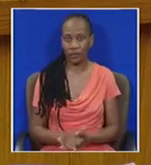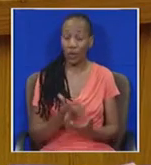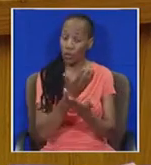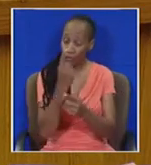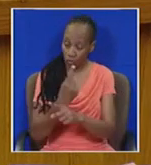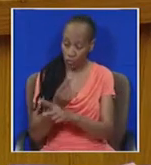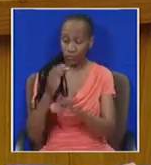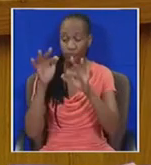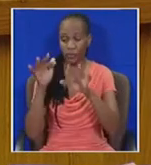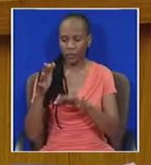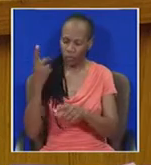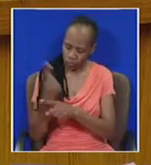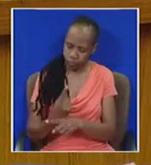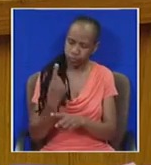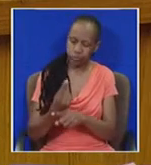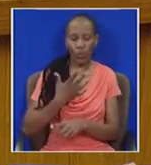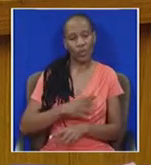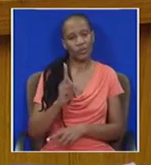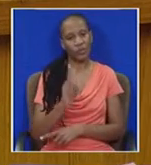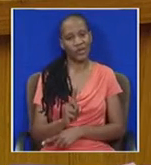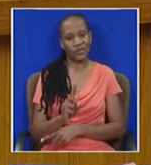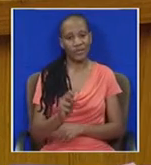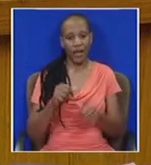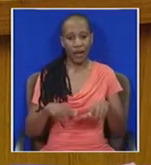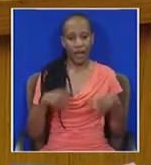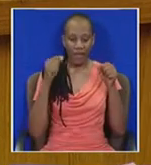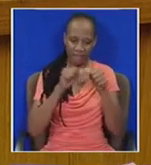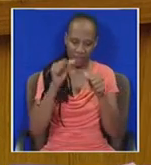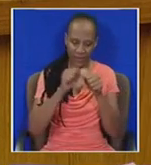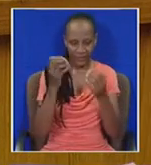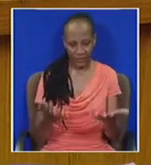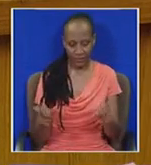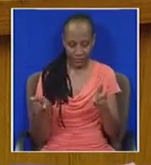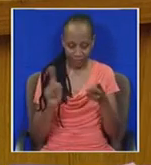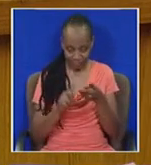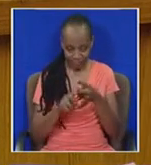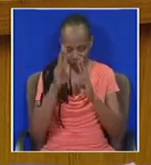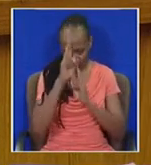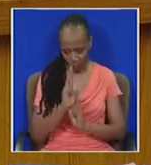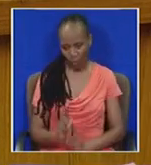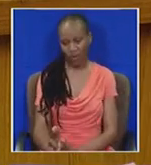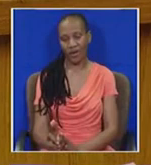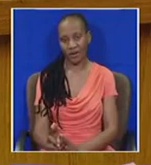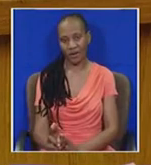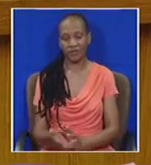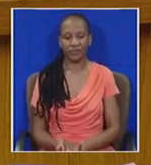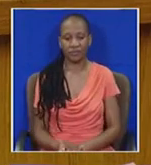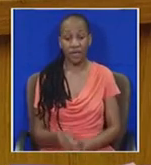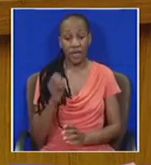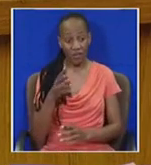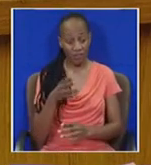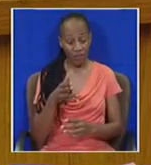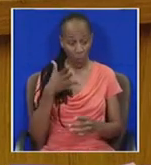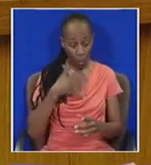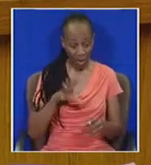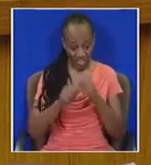desire, namely a better life for all and honor. Those who wish this are our